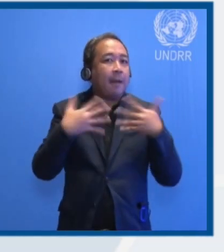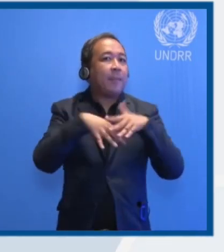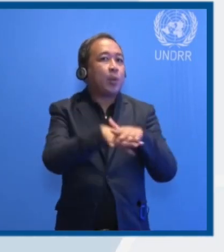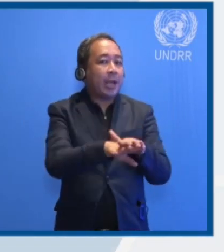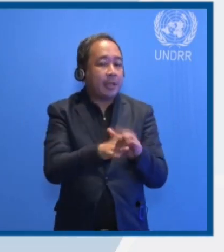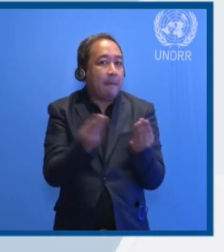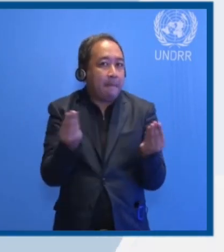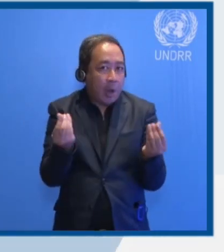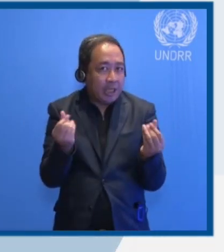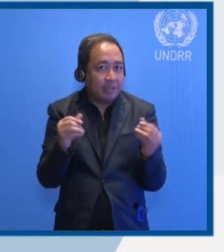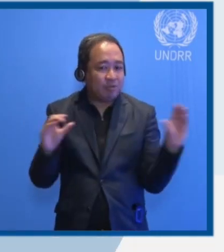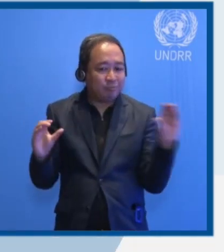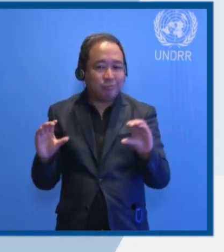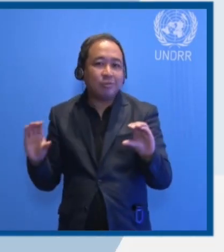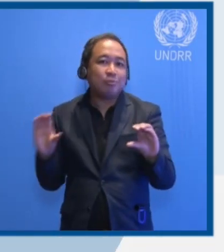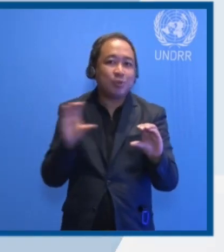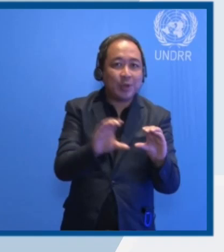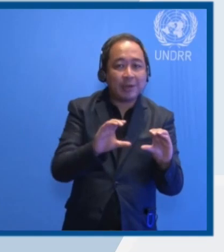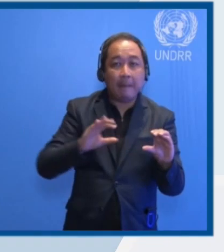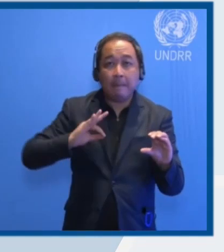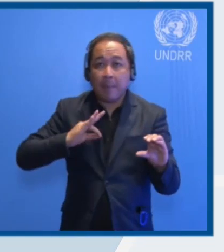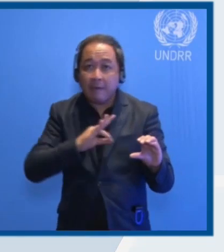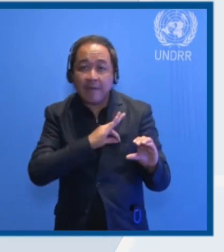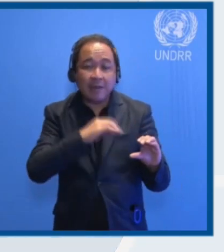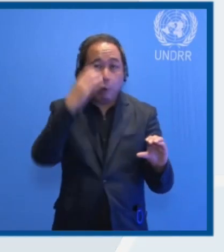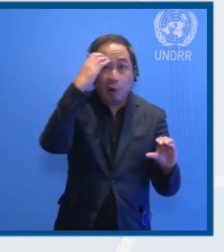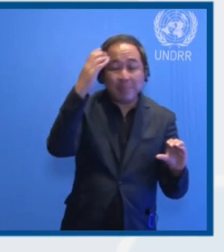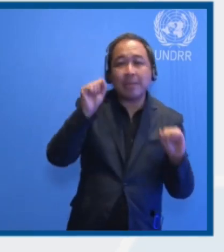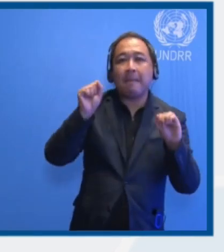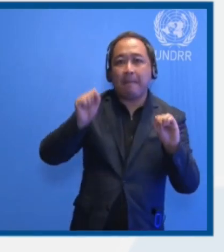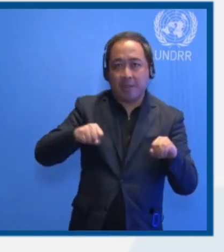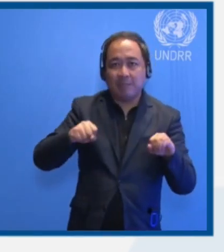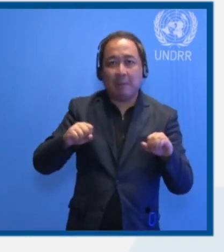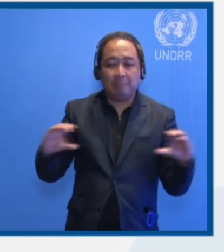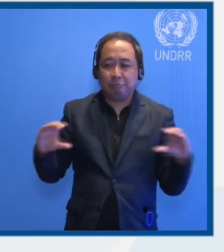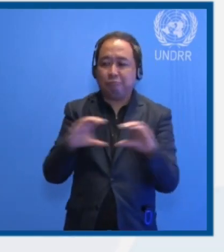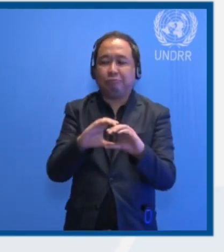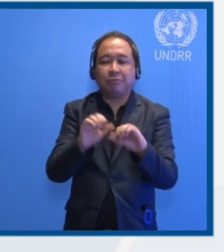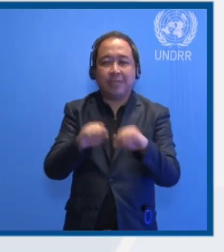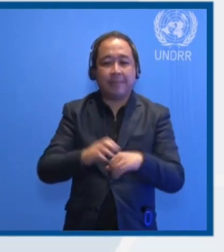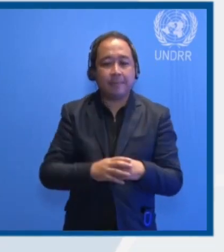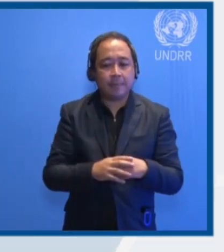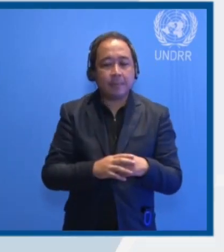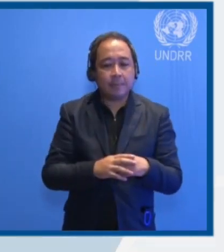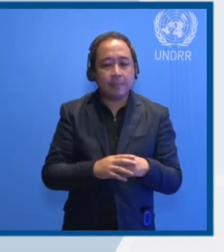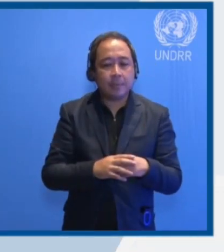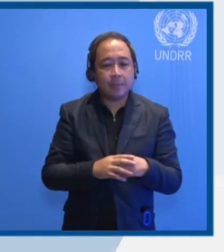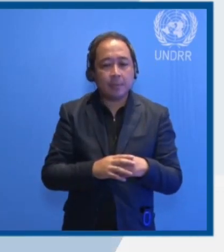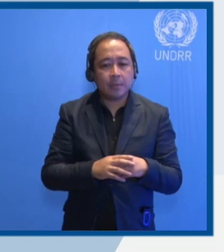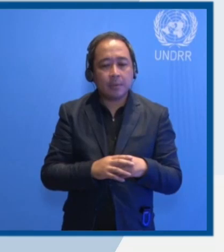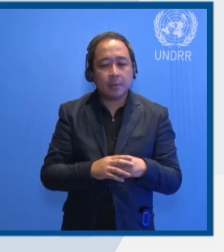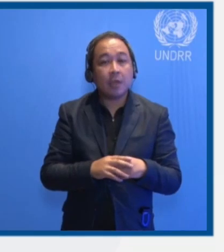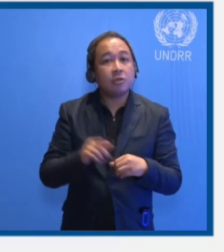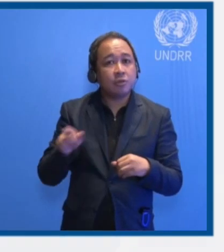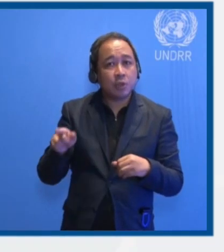lots of private sector funding to come in. And then the last point, I think, is bringing up the financial sector up to